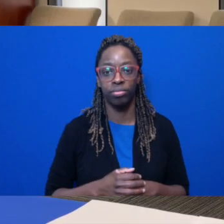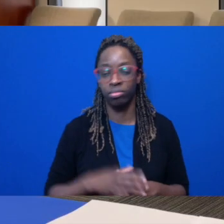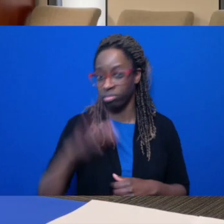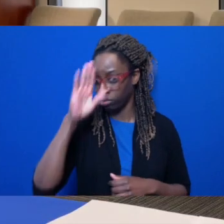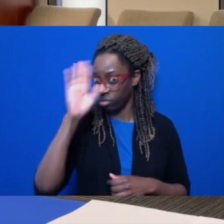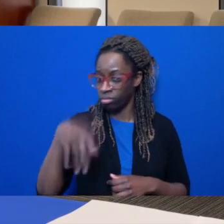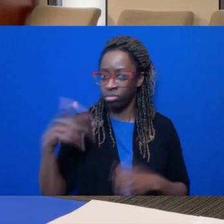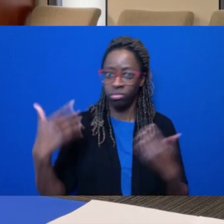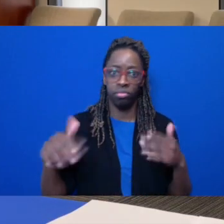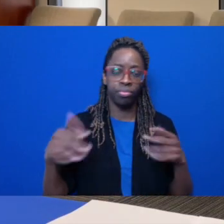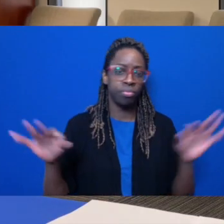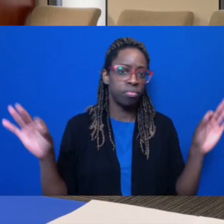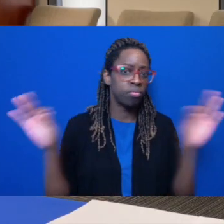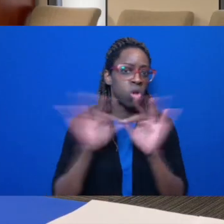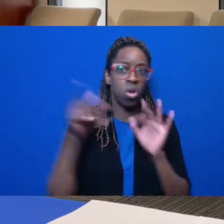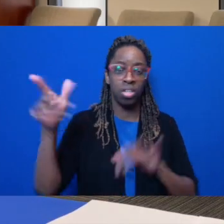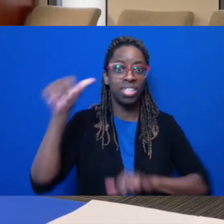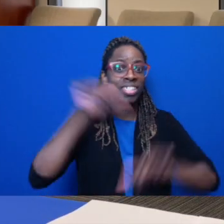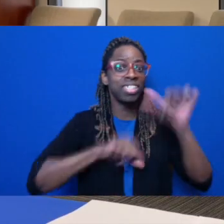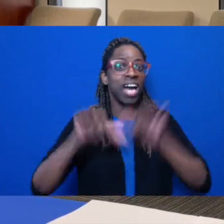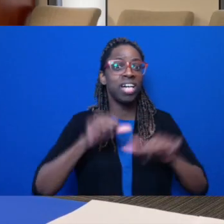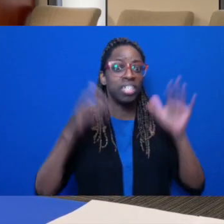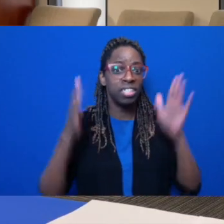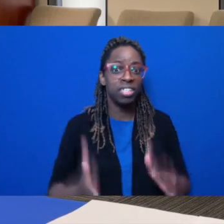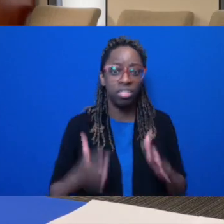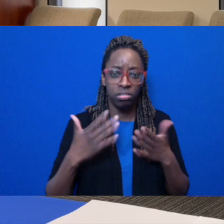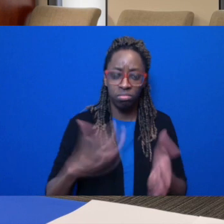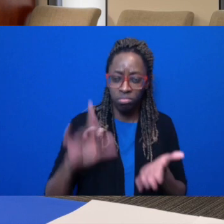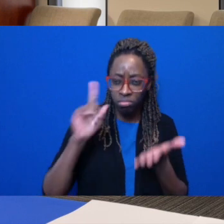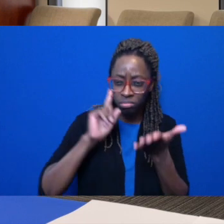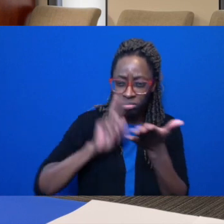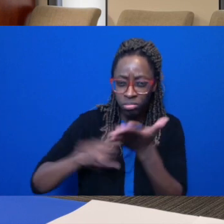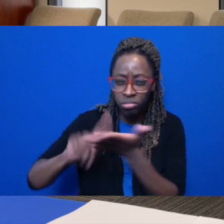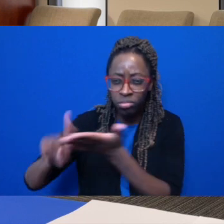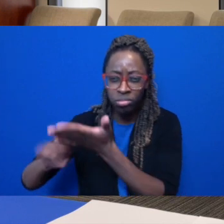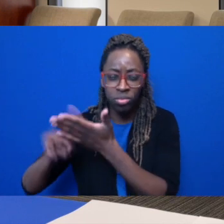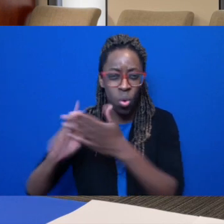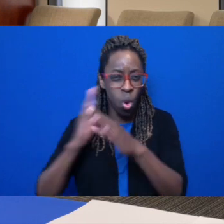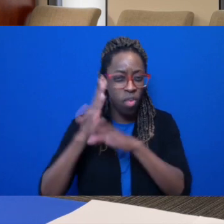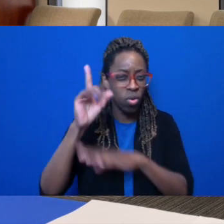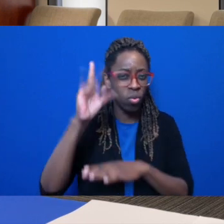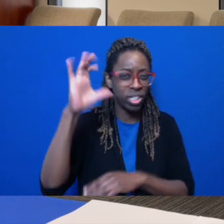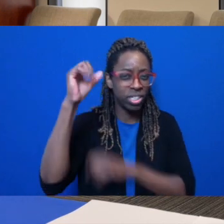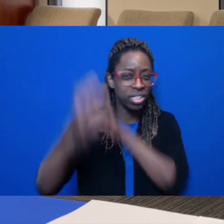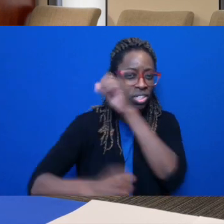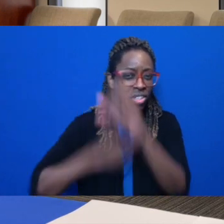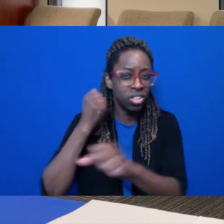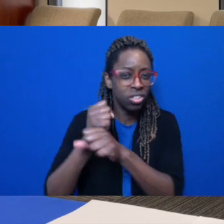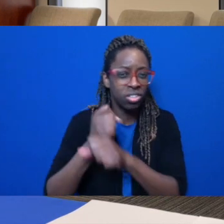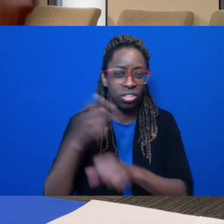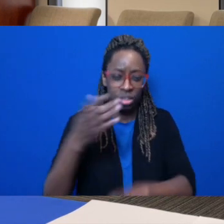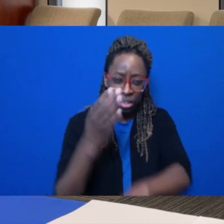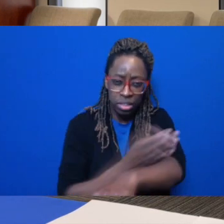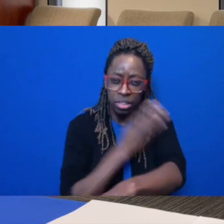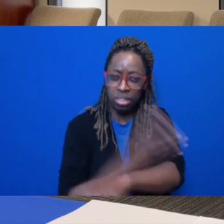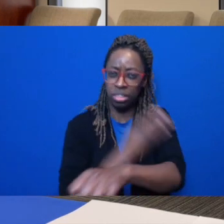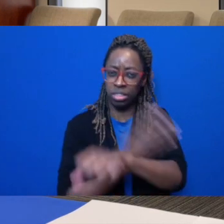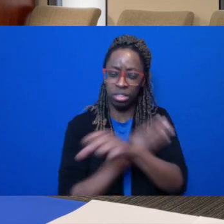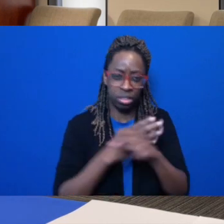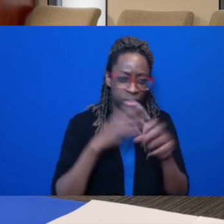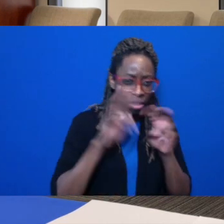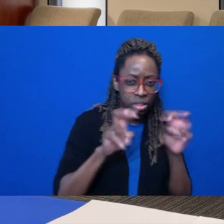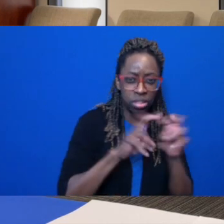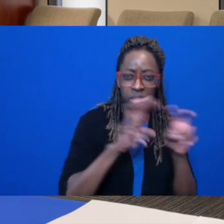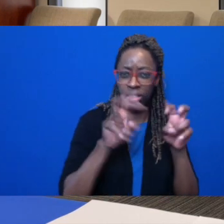general. Vaccines are responsible for really eradicating and controlling a number of infectious diseases across the world, things